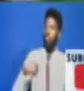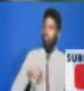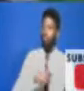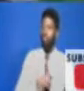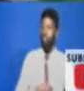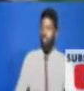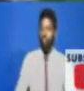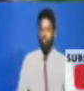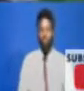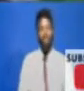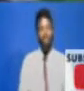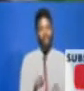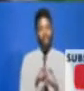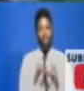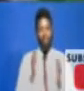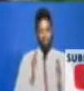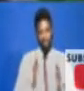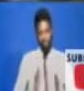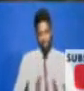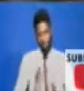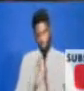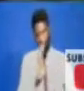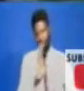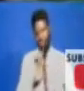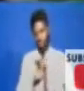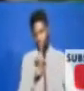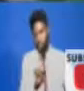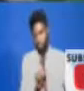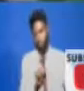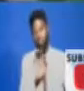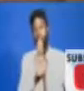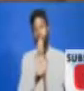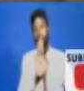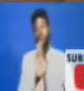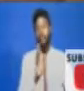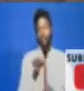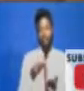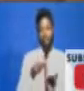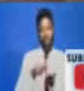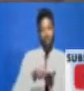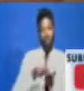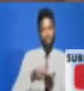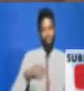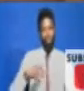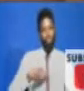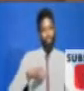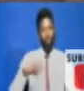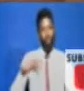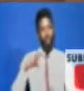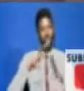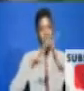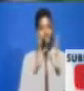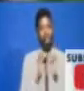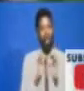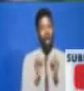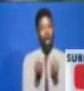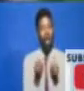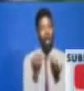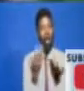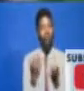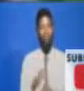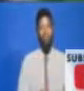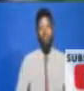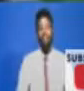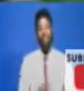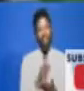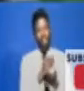At a personal level, what is your financial net worth? Some of your finances